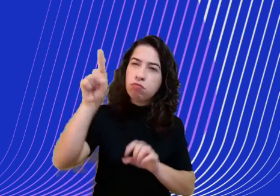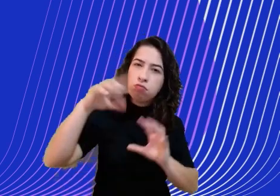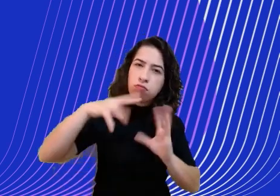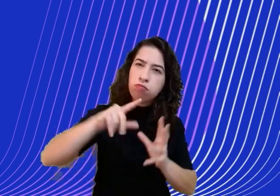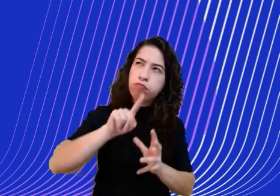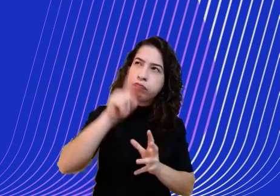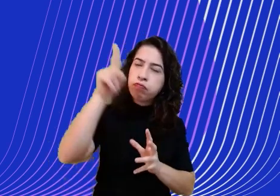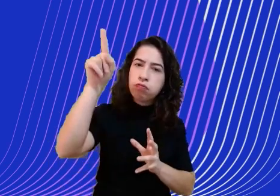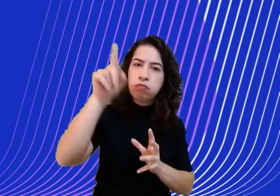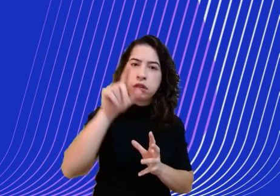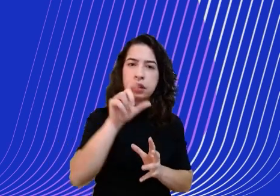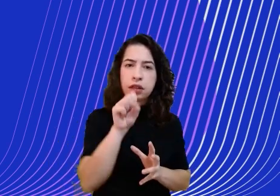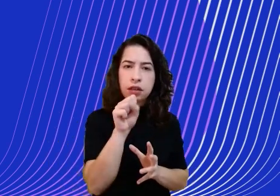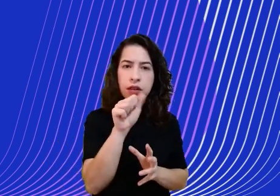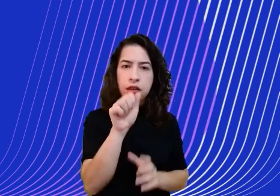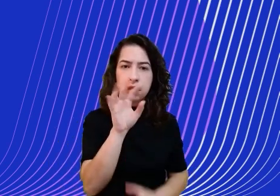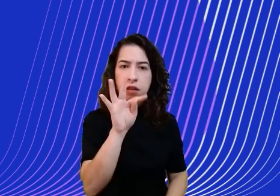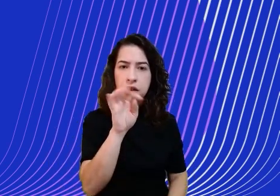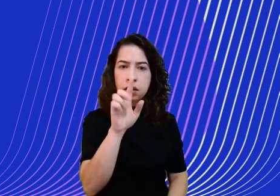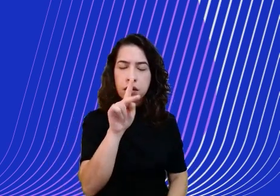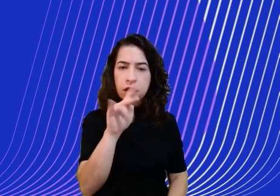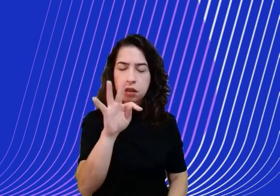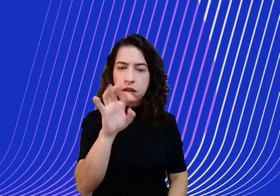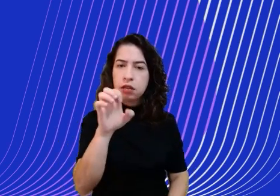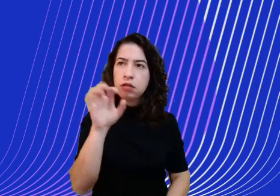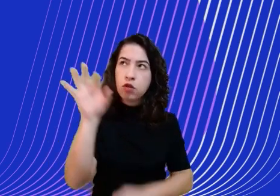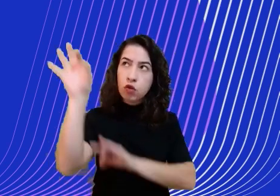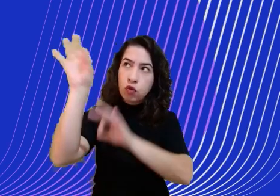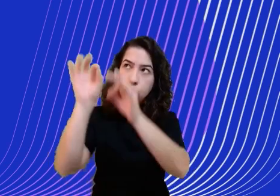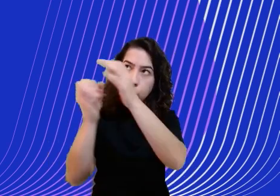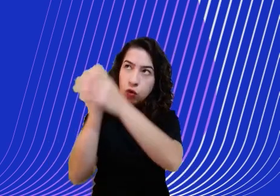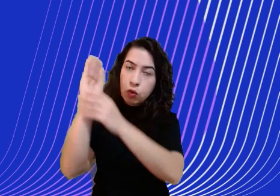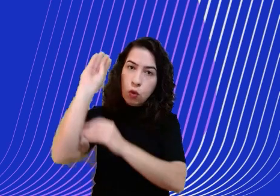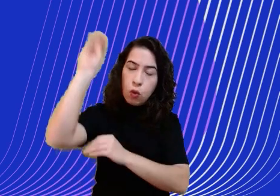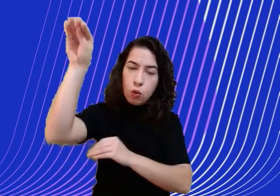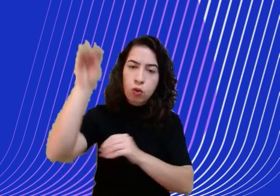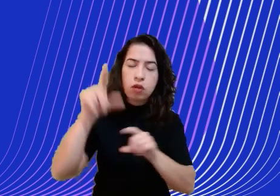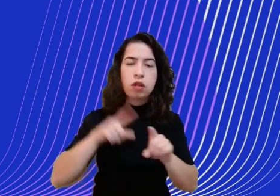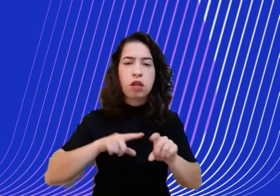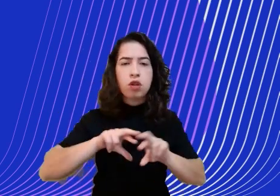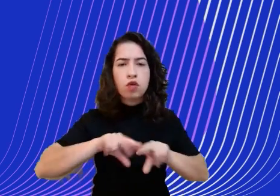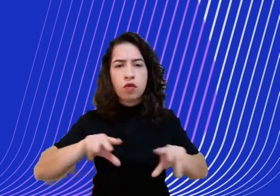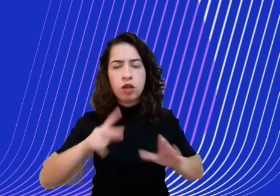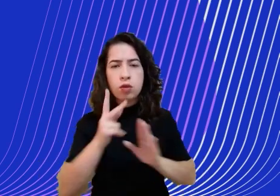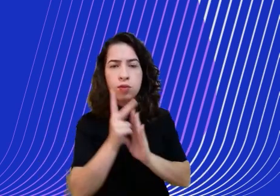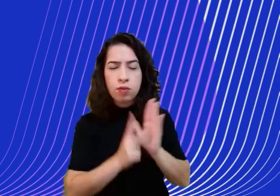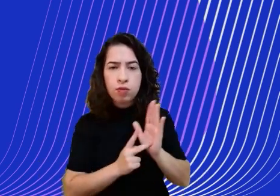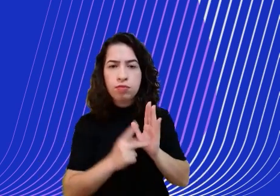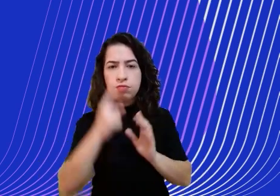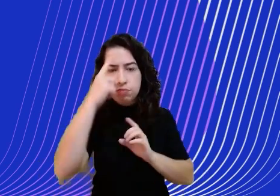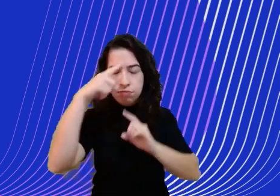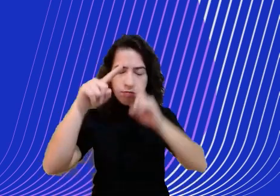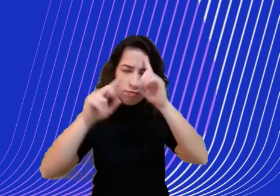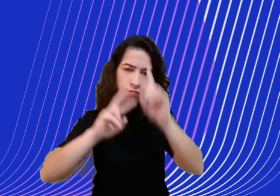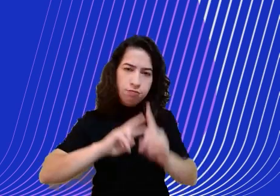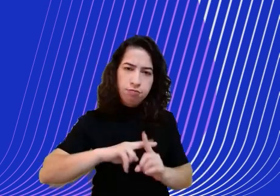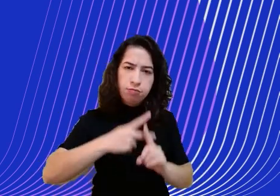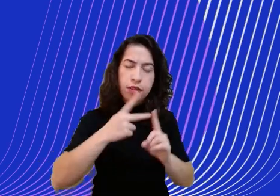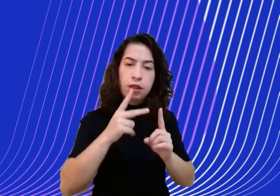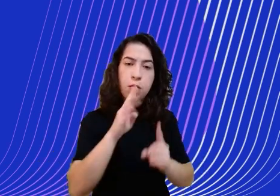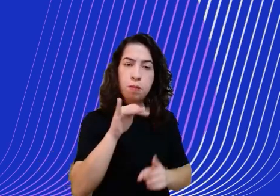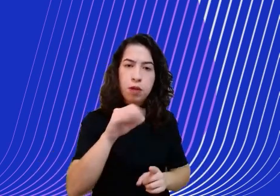work with a number of biodiversity projects, and there are 89 companies